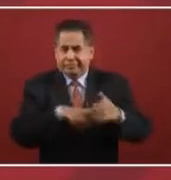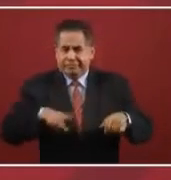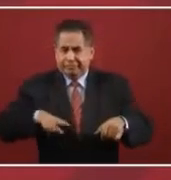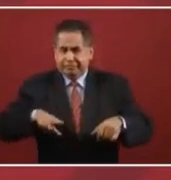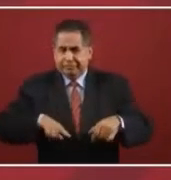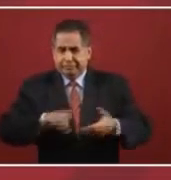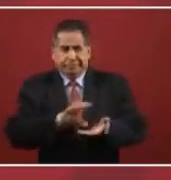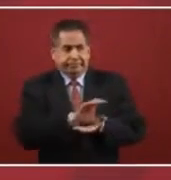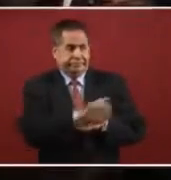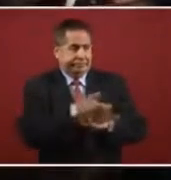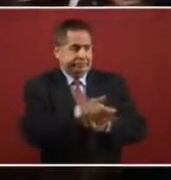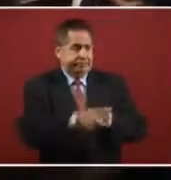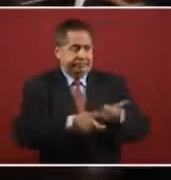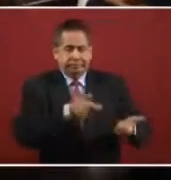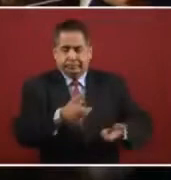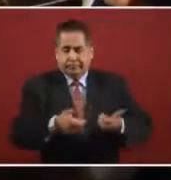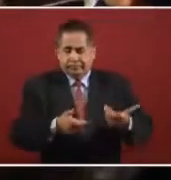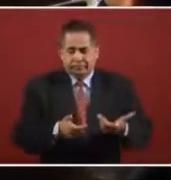way. La,